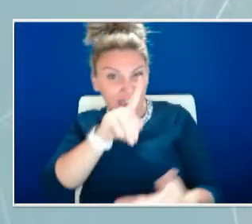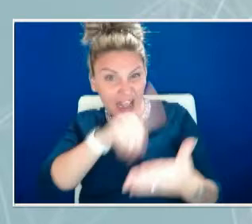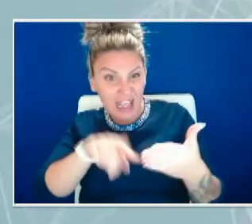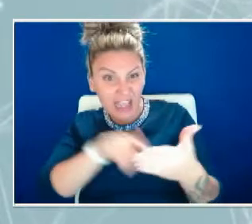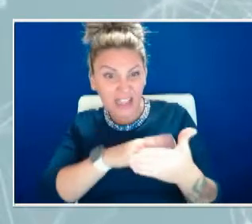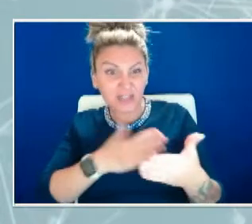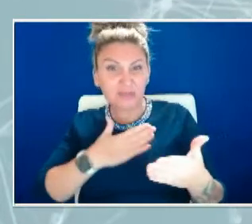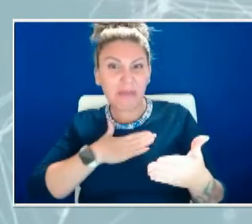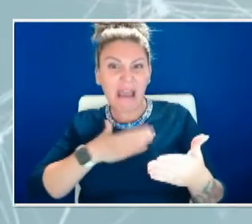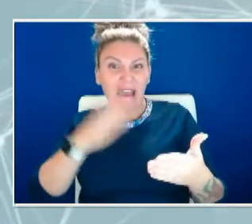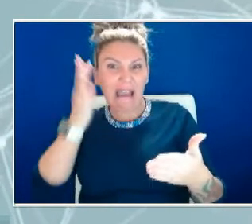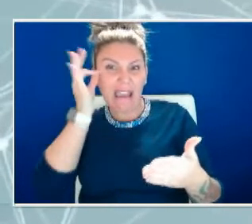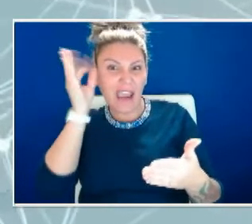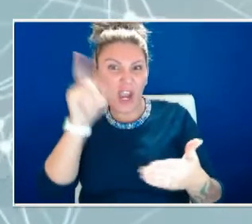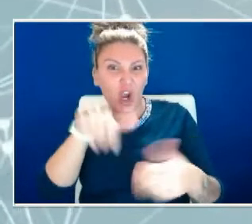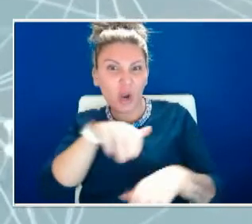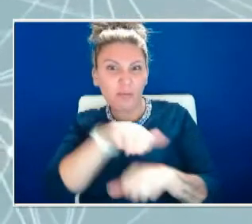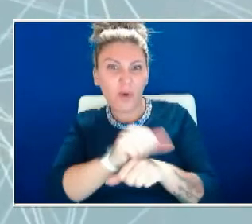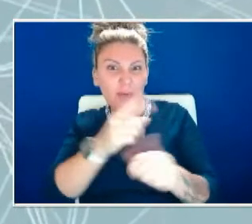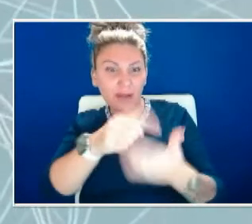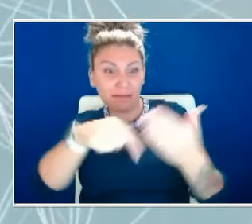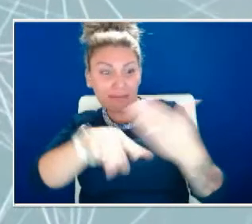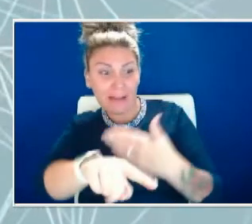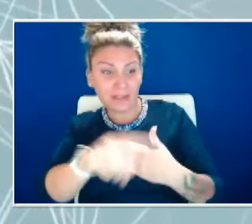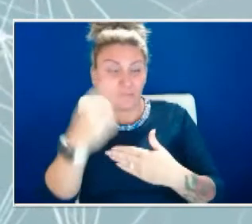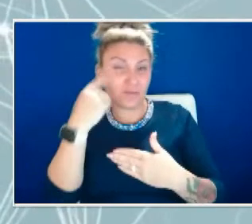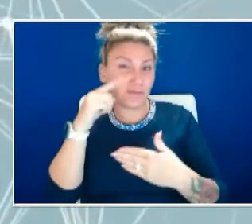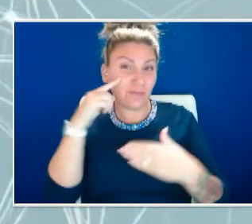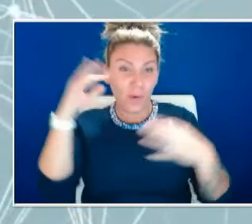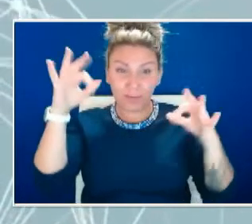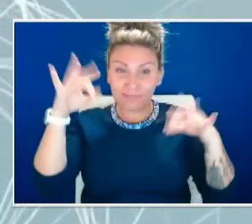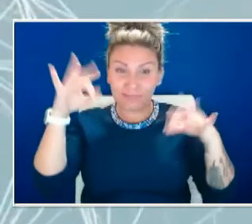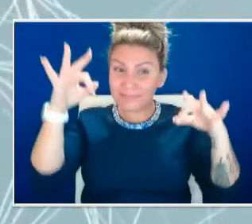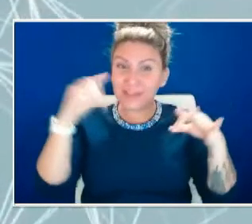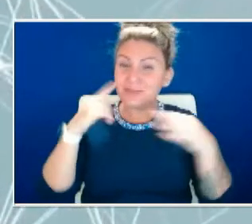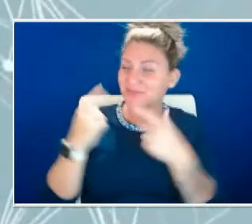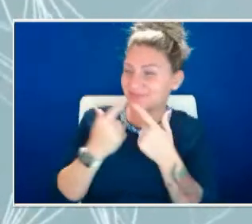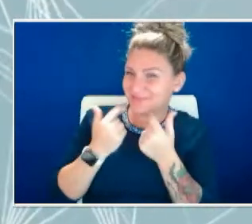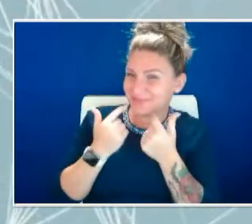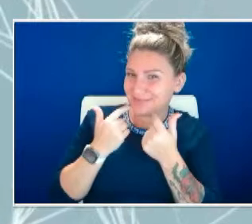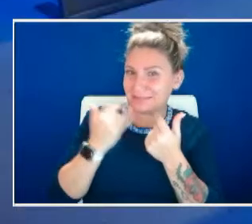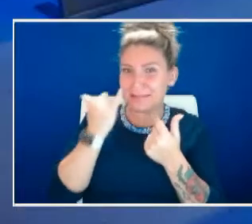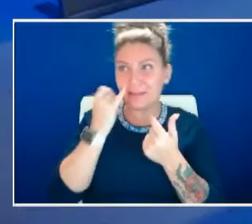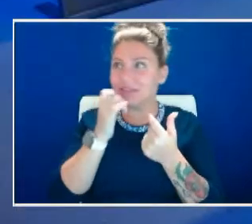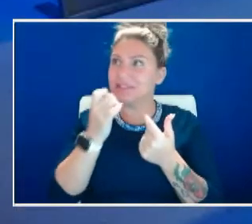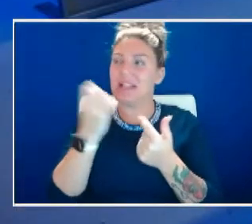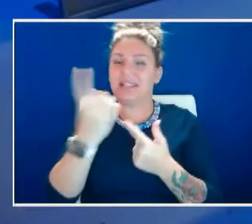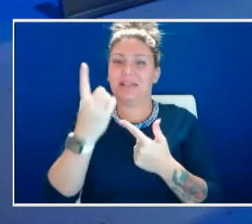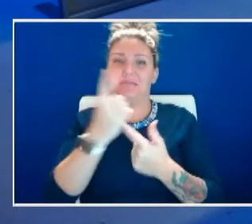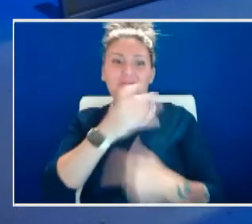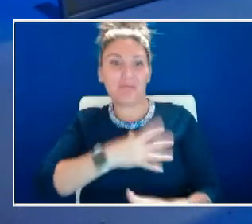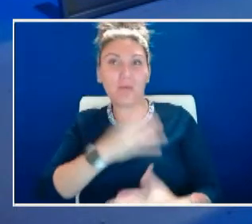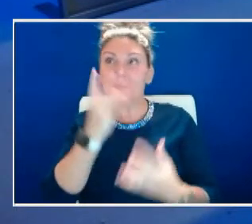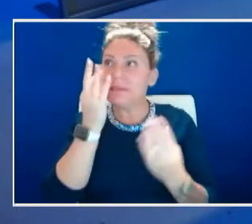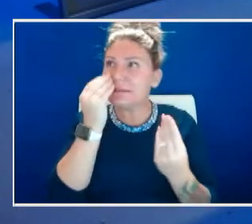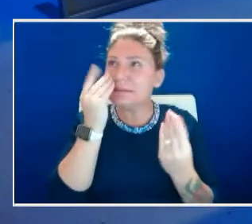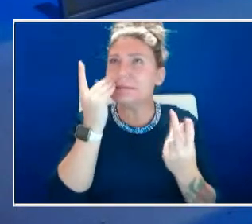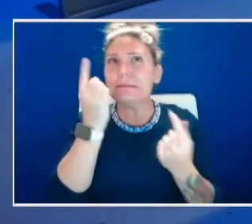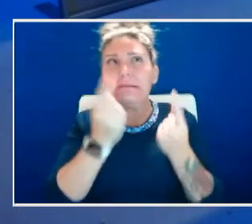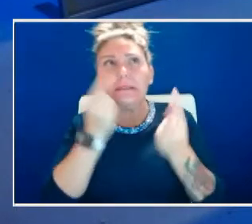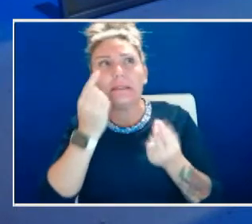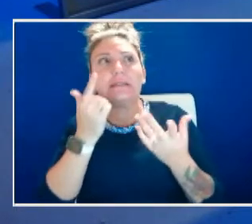highlighted? And you kind of giggle as if that's not something women think about, because we certainly do. I